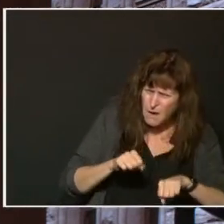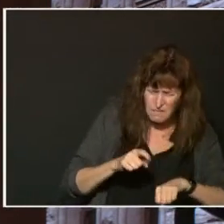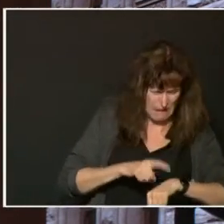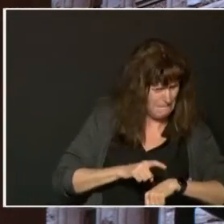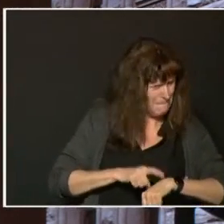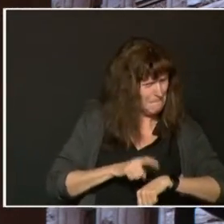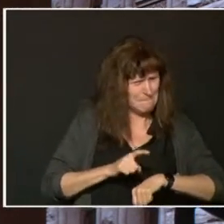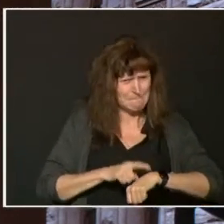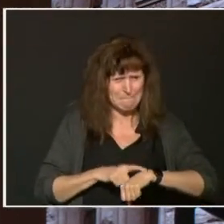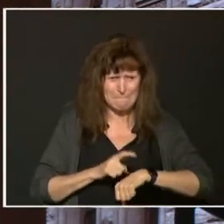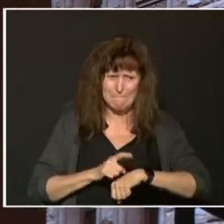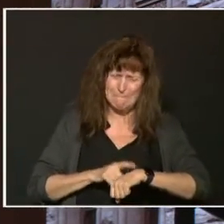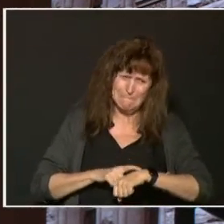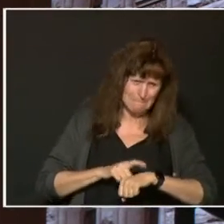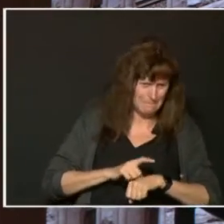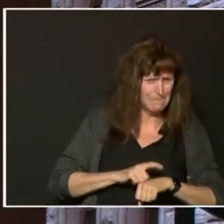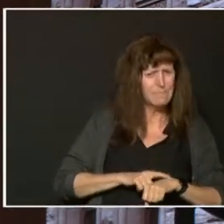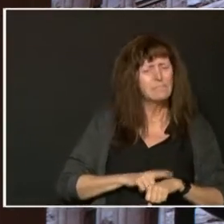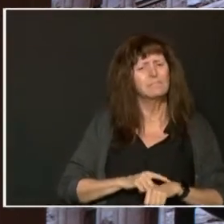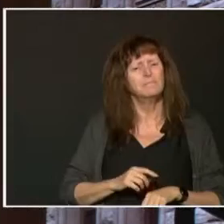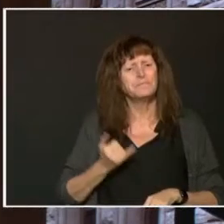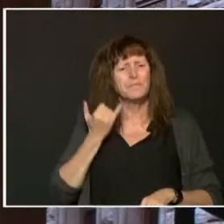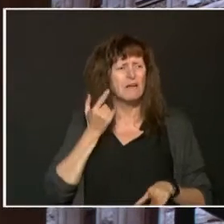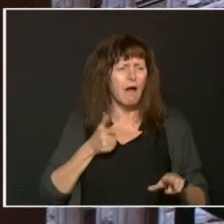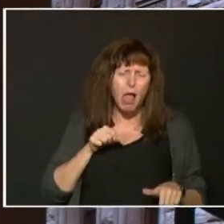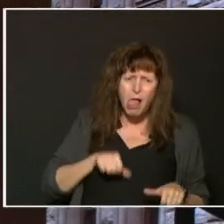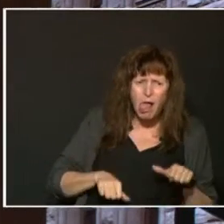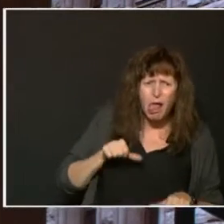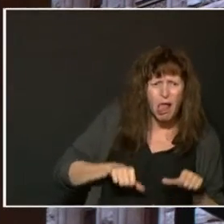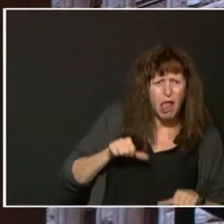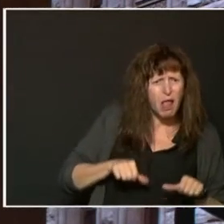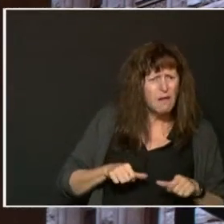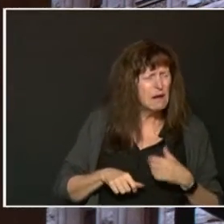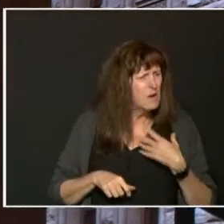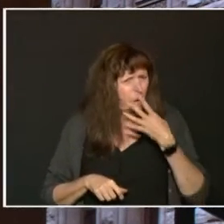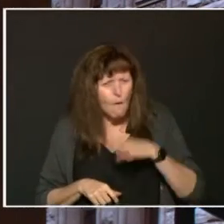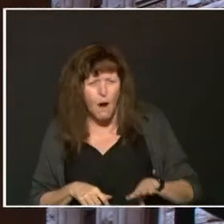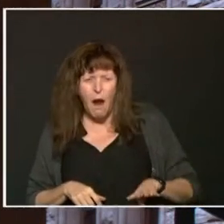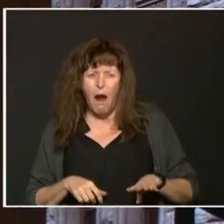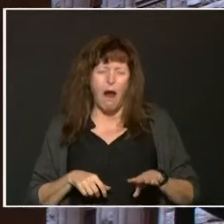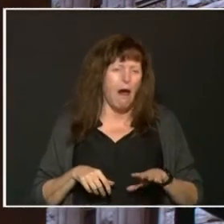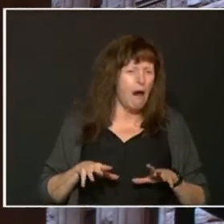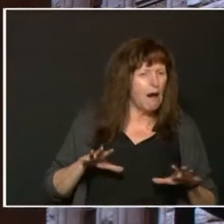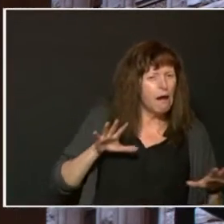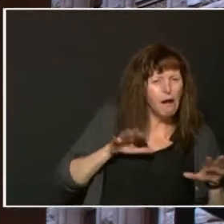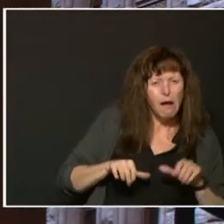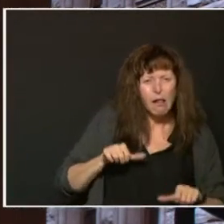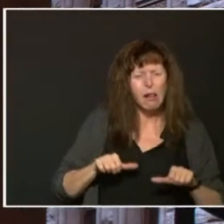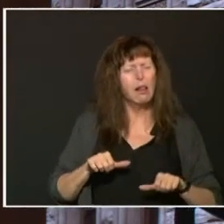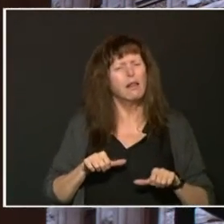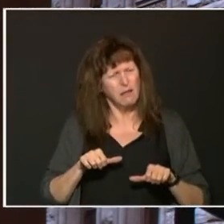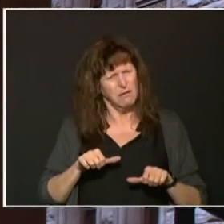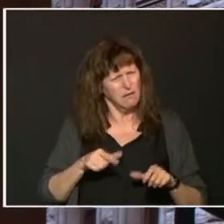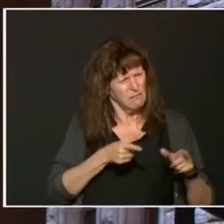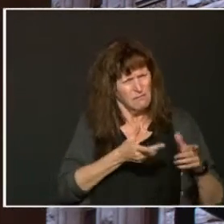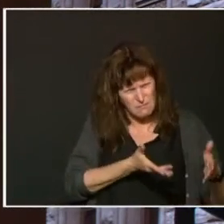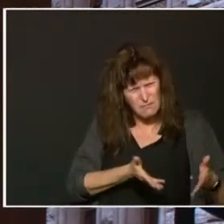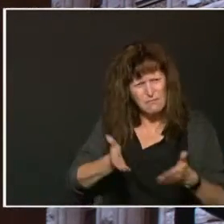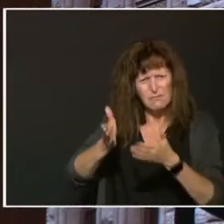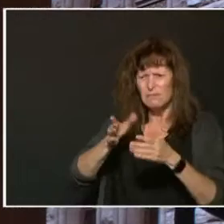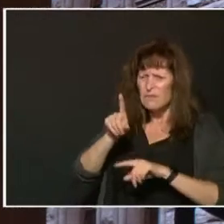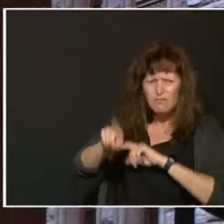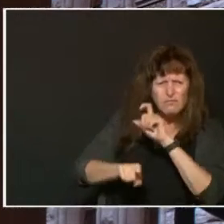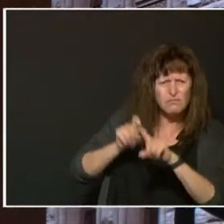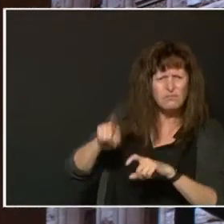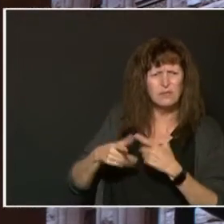getting immunized or have any hesitations at all, reach out and ask questions. Talk to your family, your friends, your neighbors who have